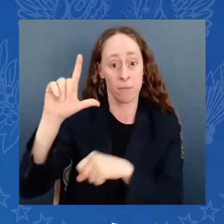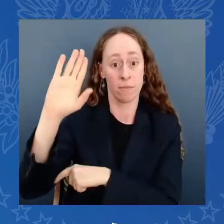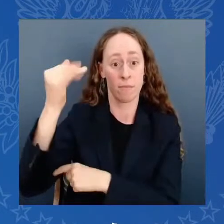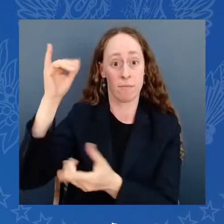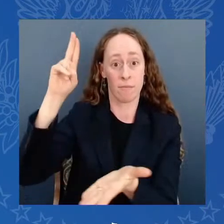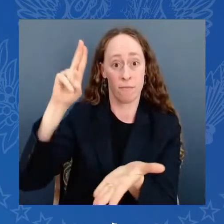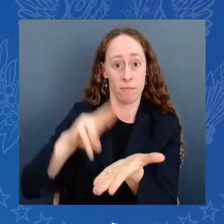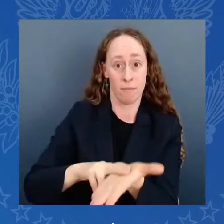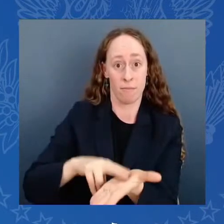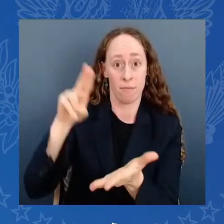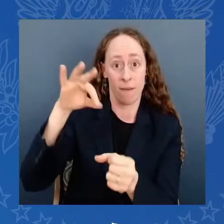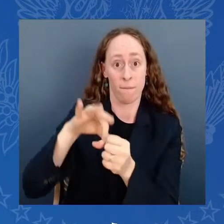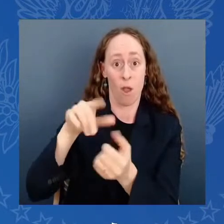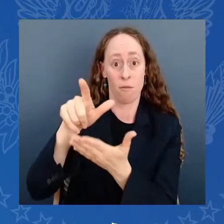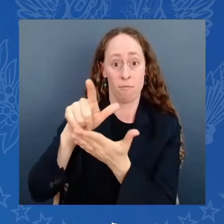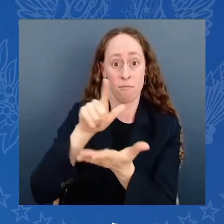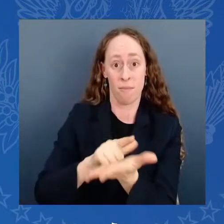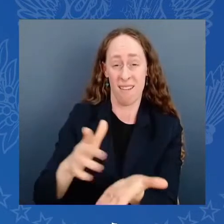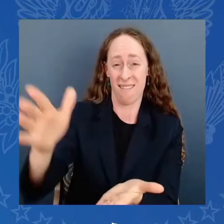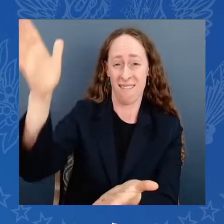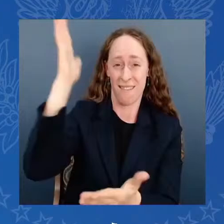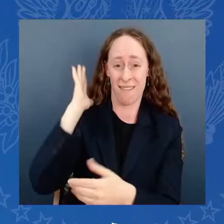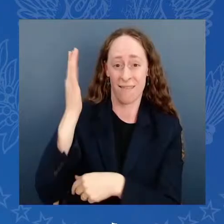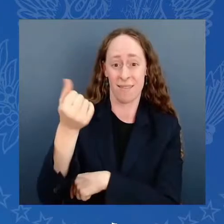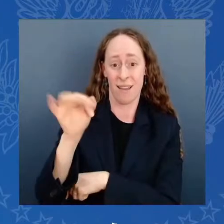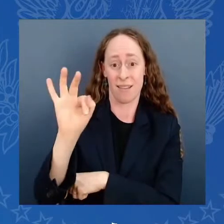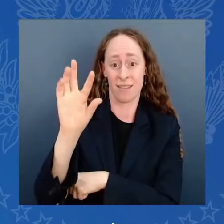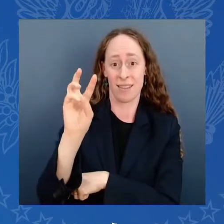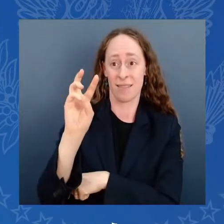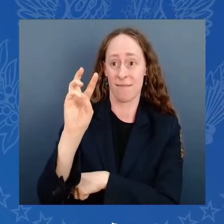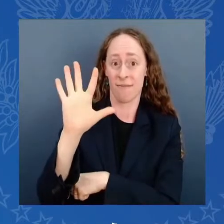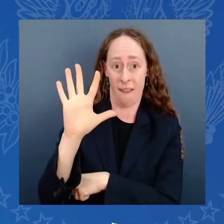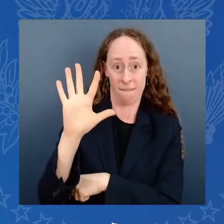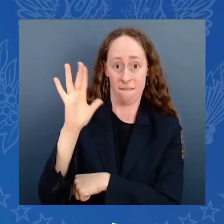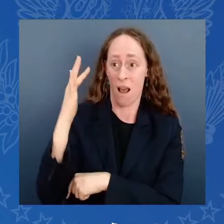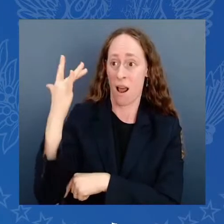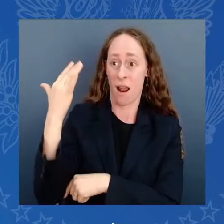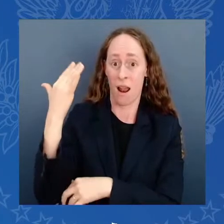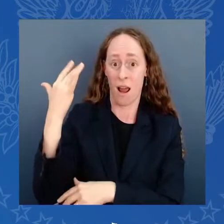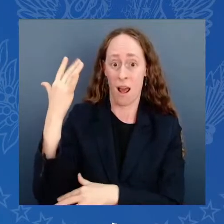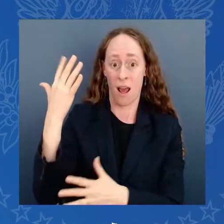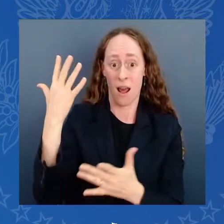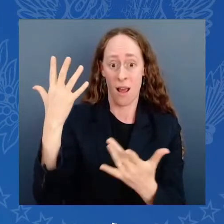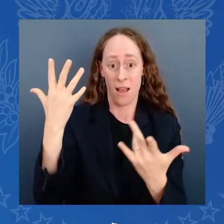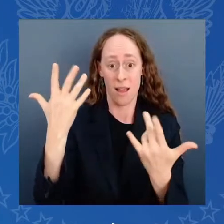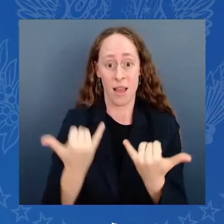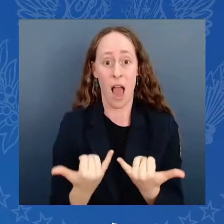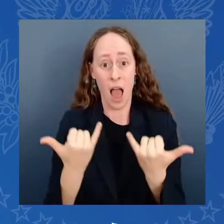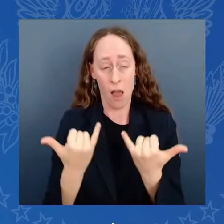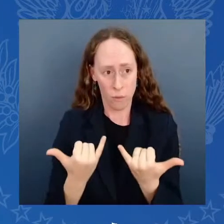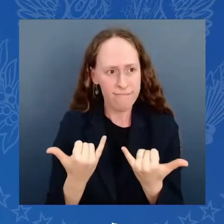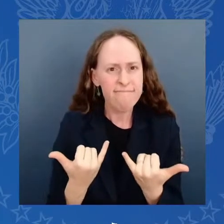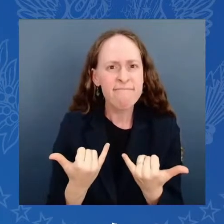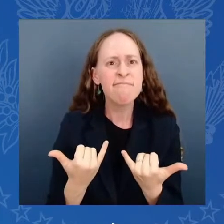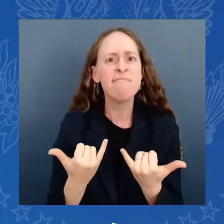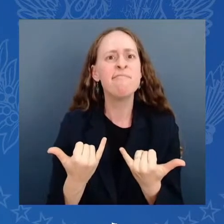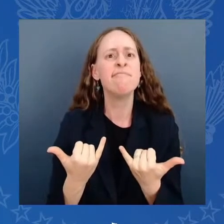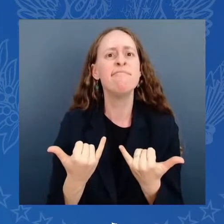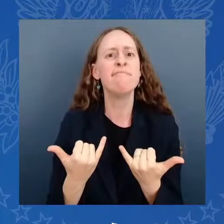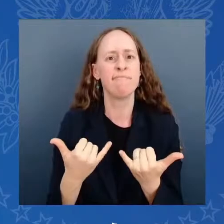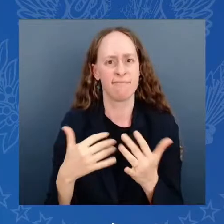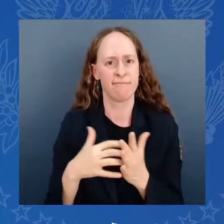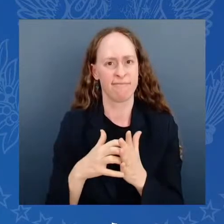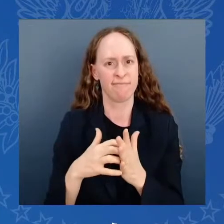our nation to the democratic norms and values that provide ballast to our great republic.